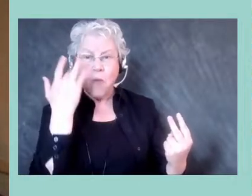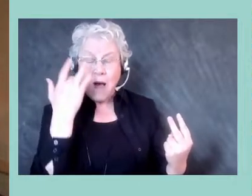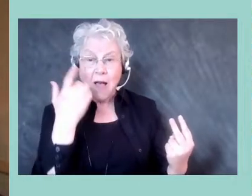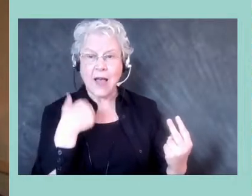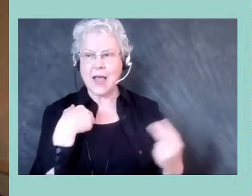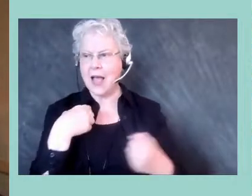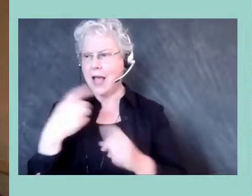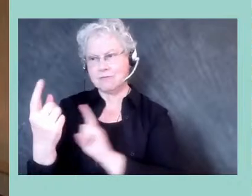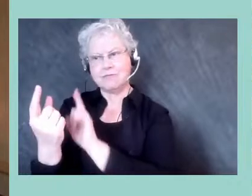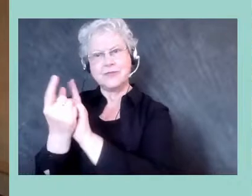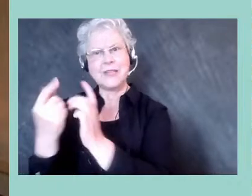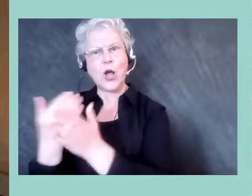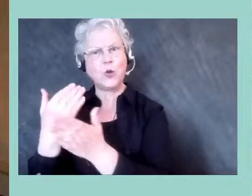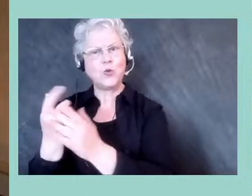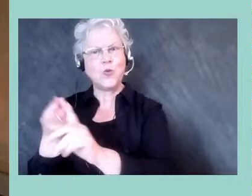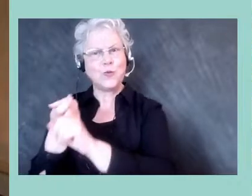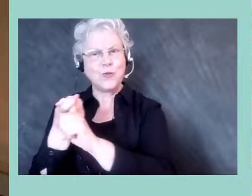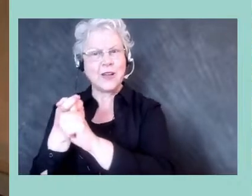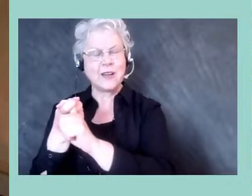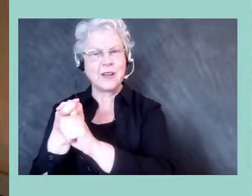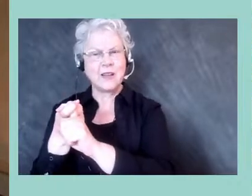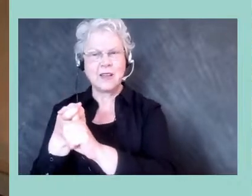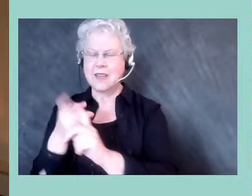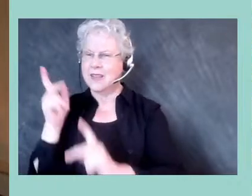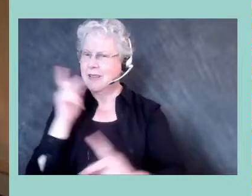at me for making a new friend.